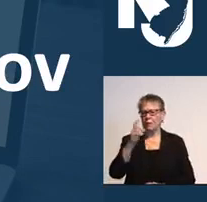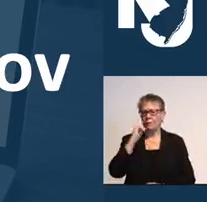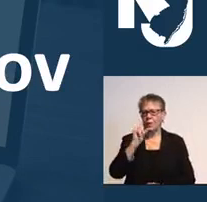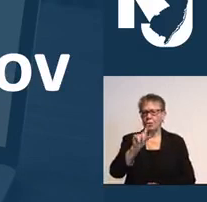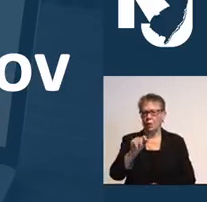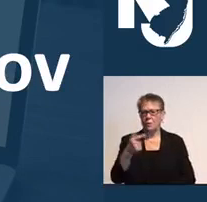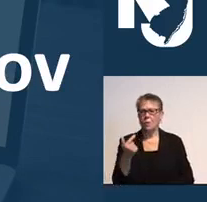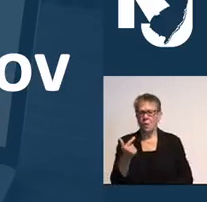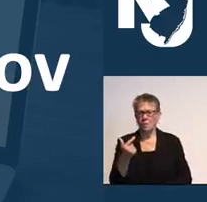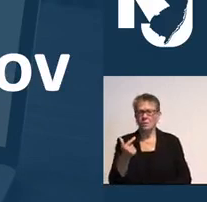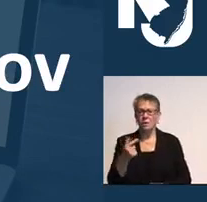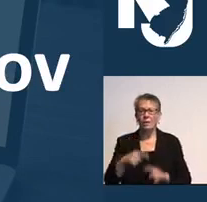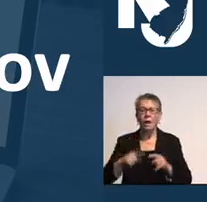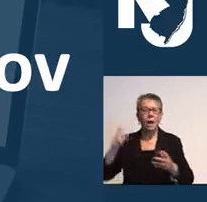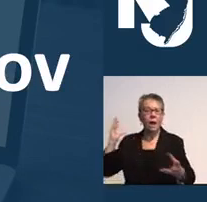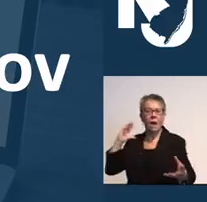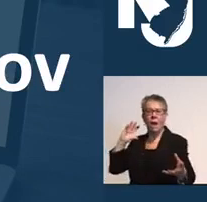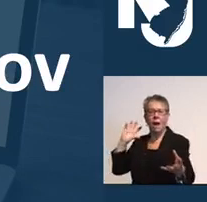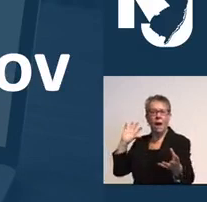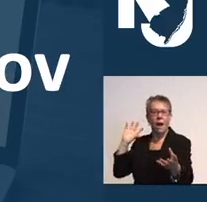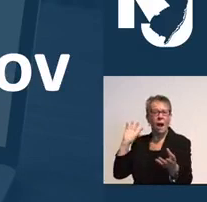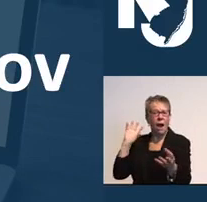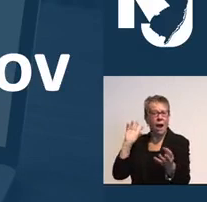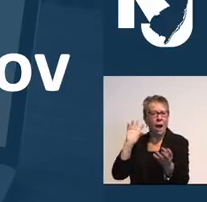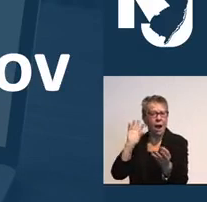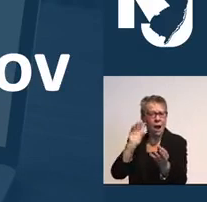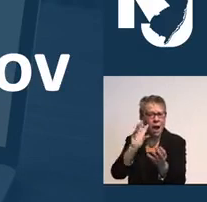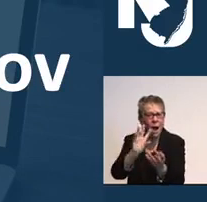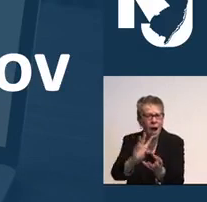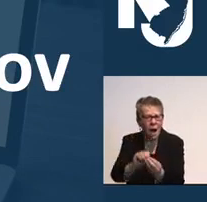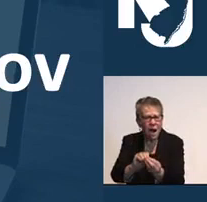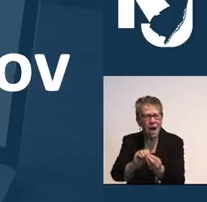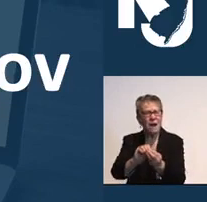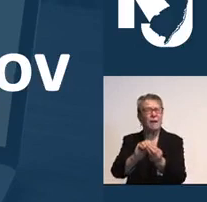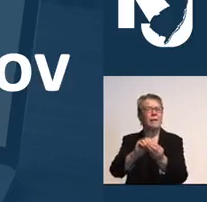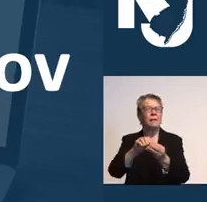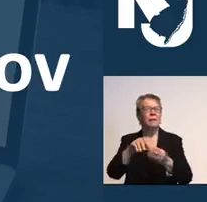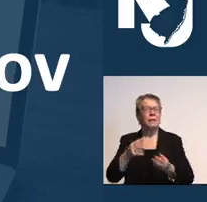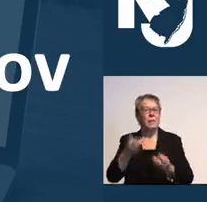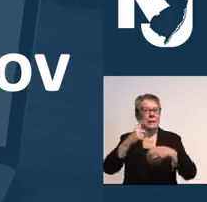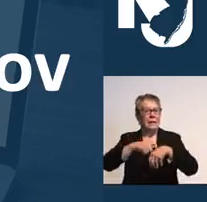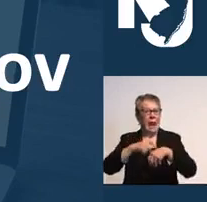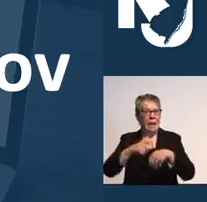238th briefing overall since we started these in March of 2020.